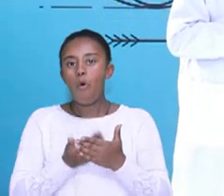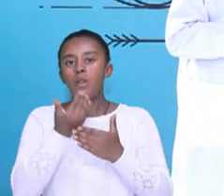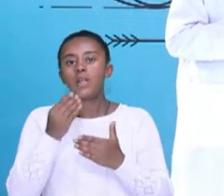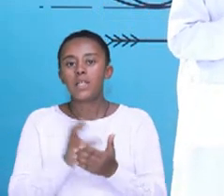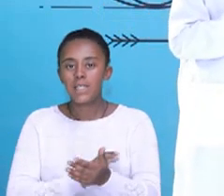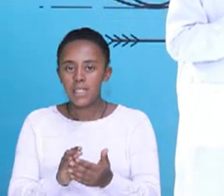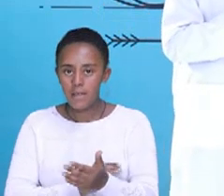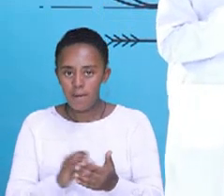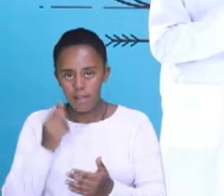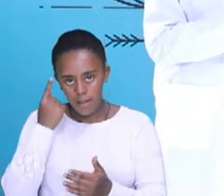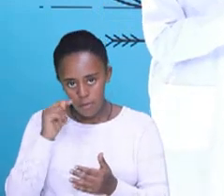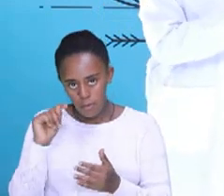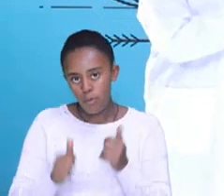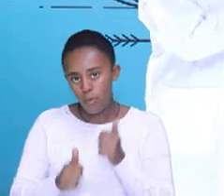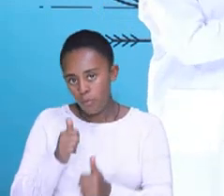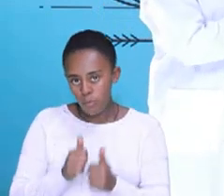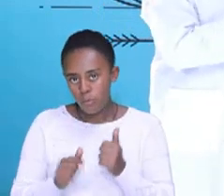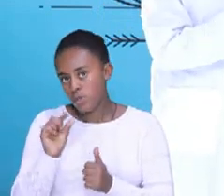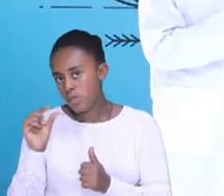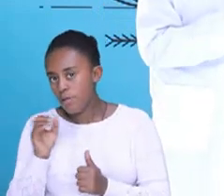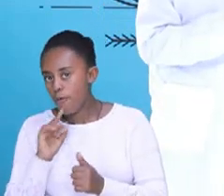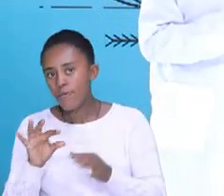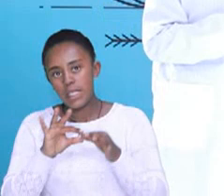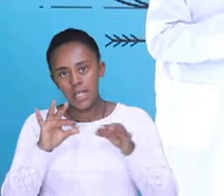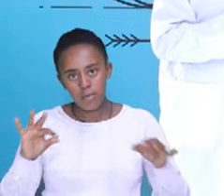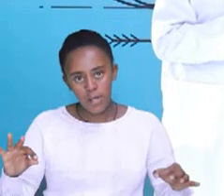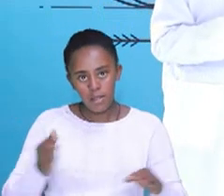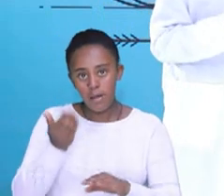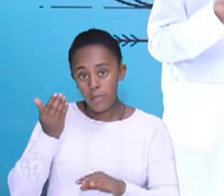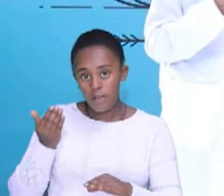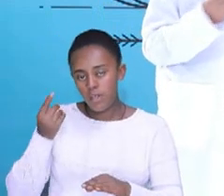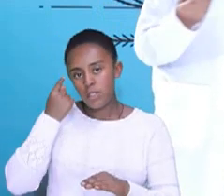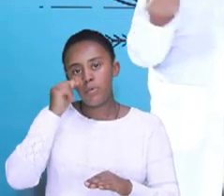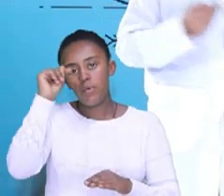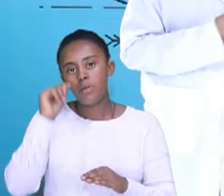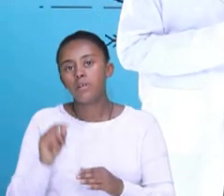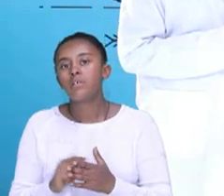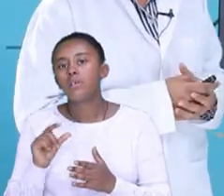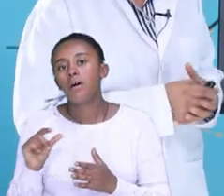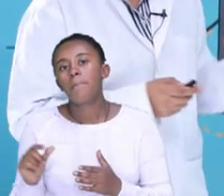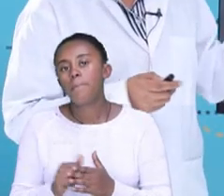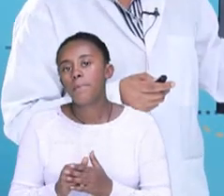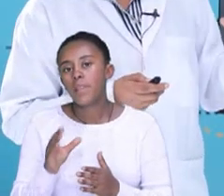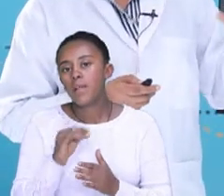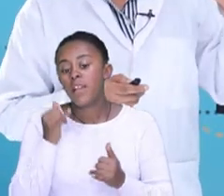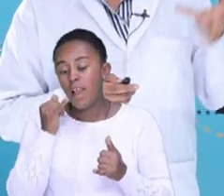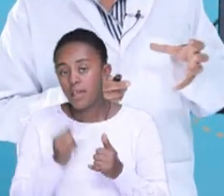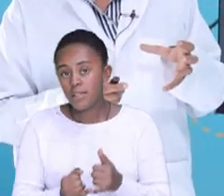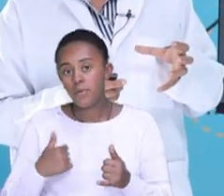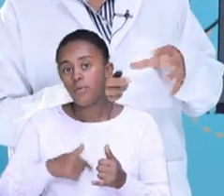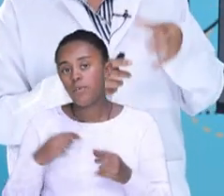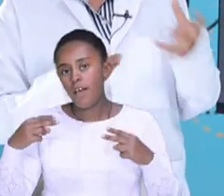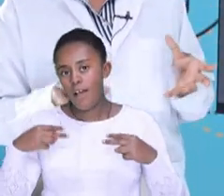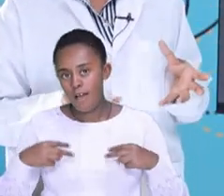cell theory, which take some of the statements from previous theories and some updates. And lastly, we